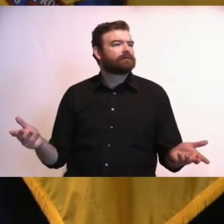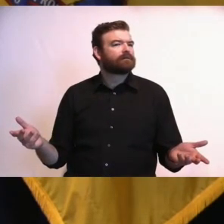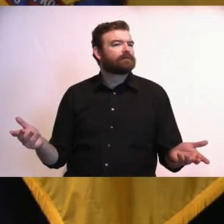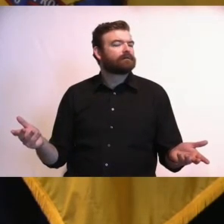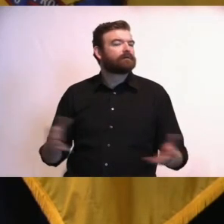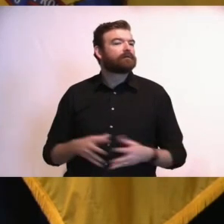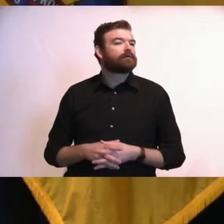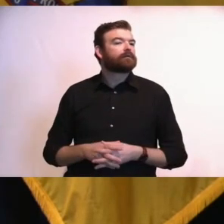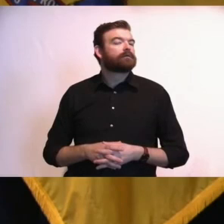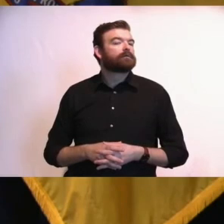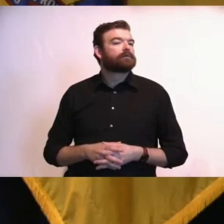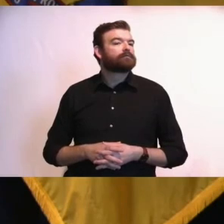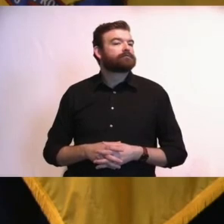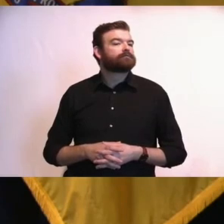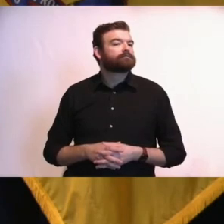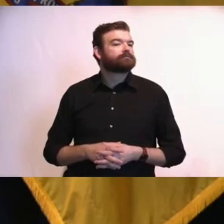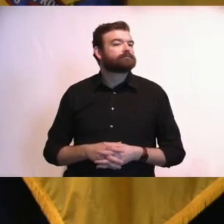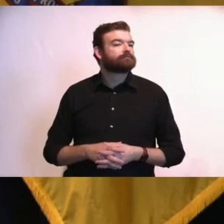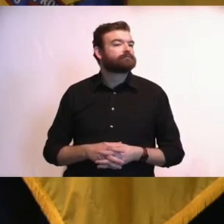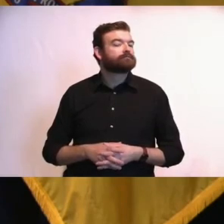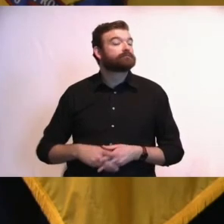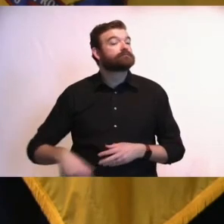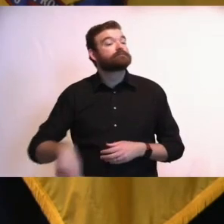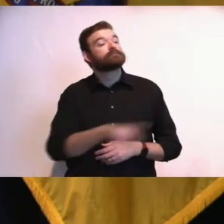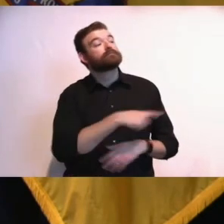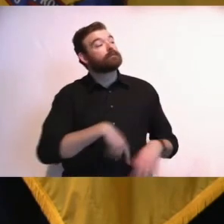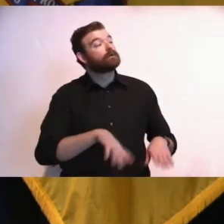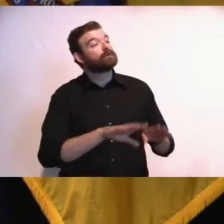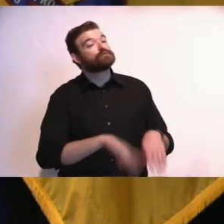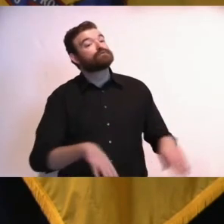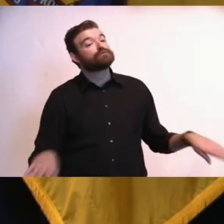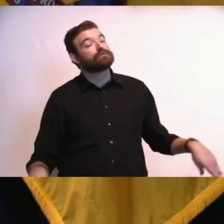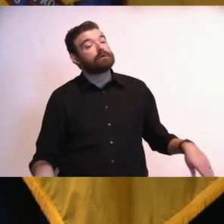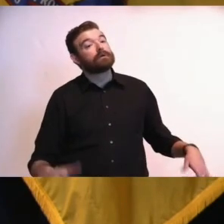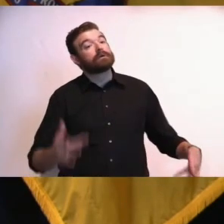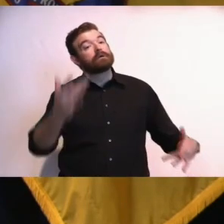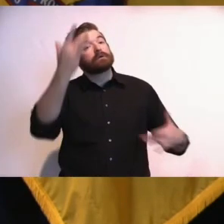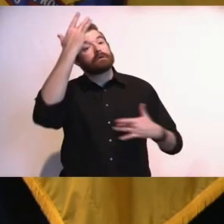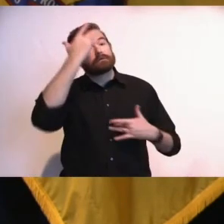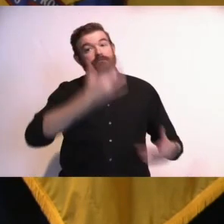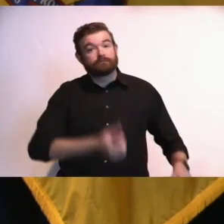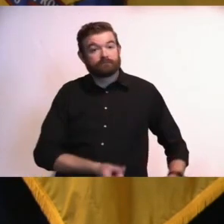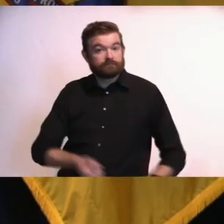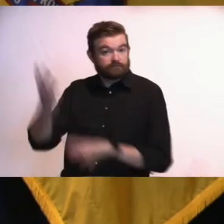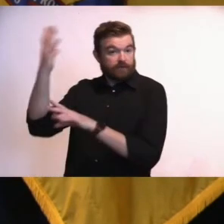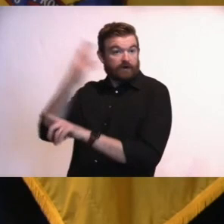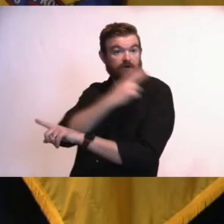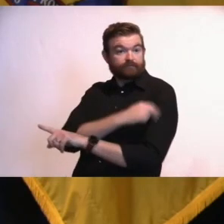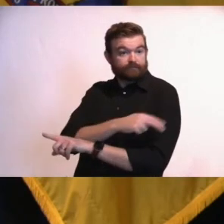and hospitalized or died from the Omicron variant? Thank you.